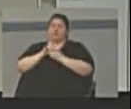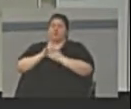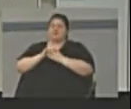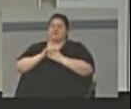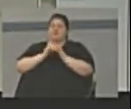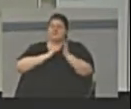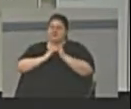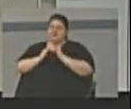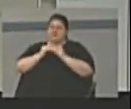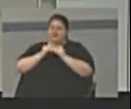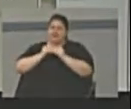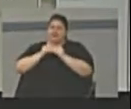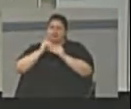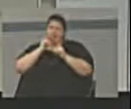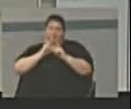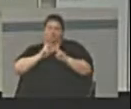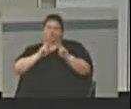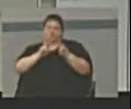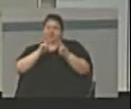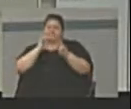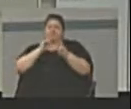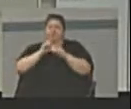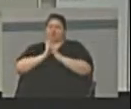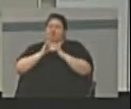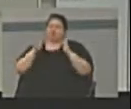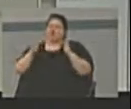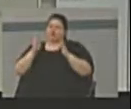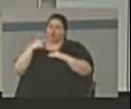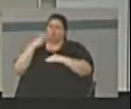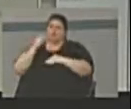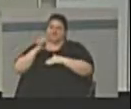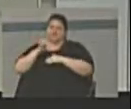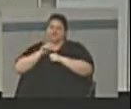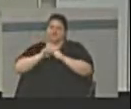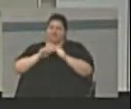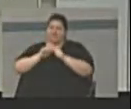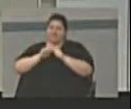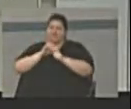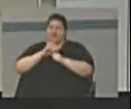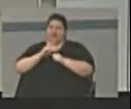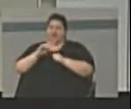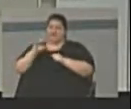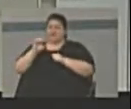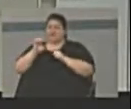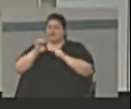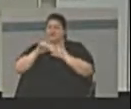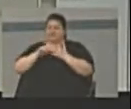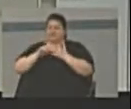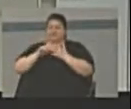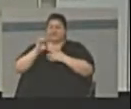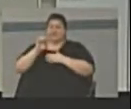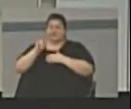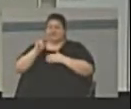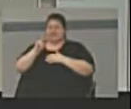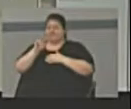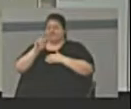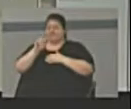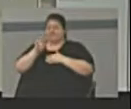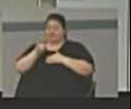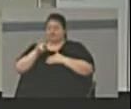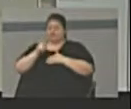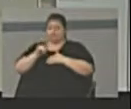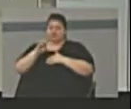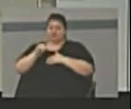guidance that reflects a vision for the greater Washington area. And then Envision Prince George's, which was an enormous outreach effort. It was a 20-month